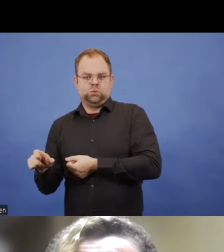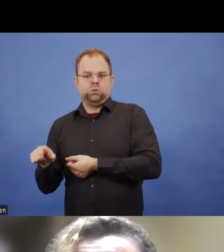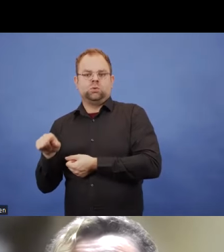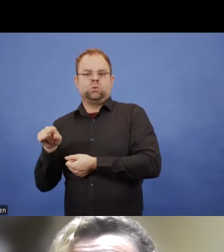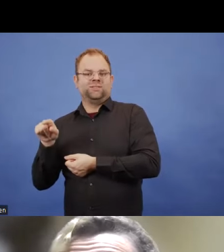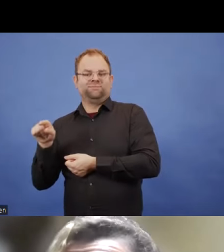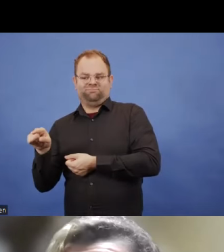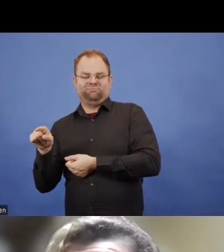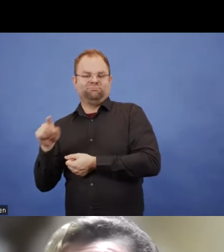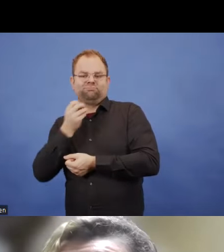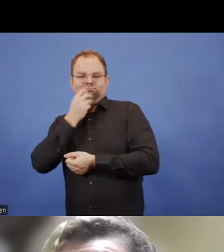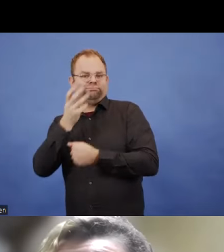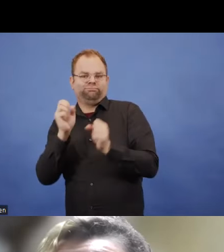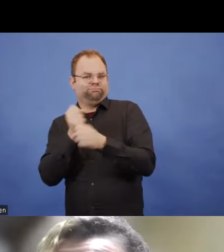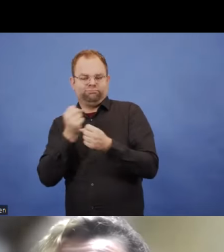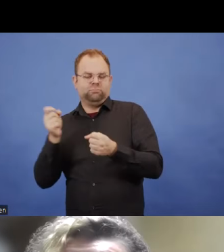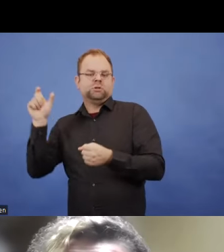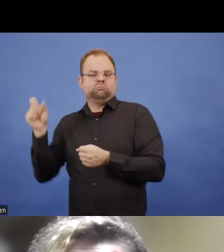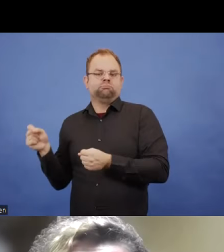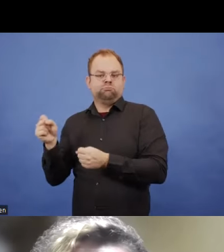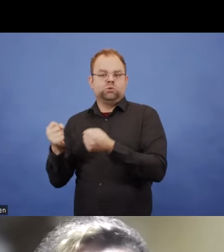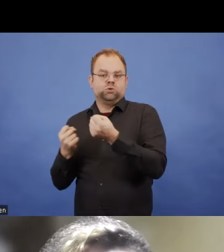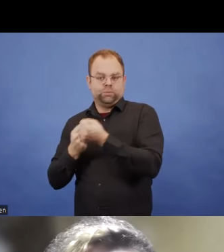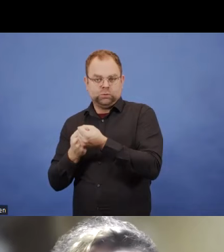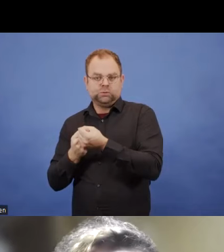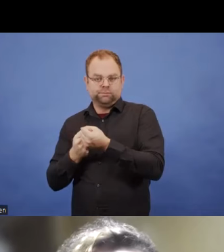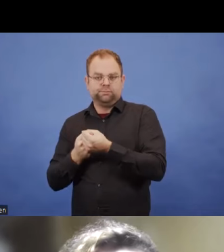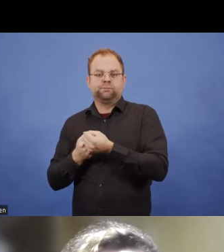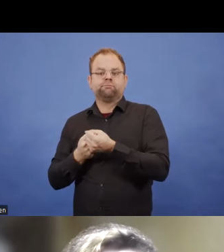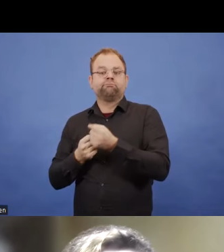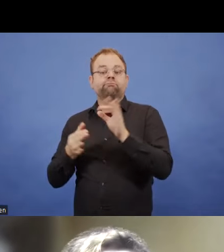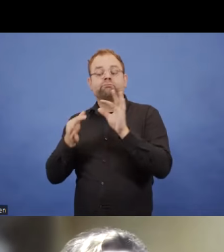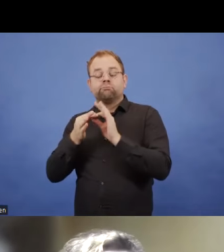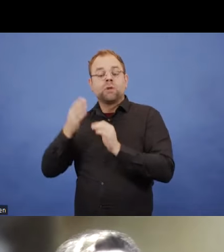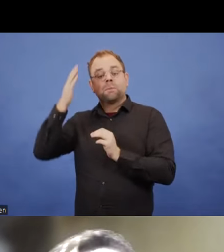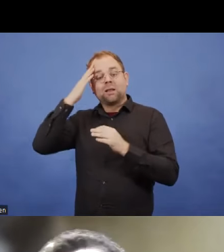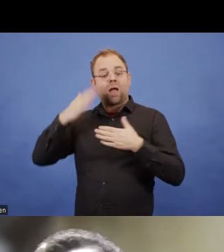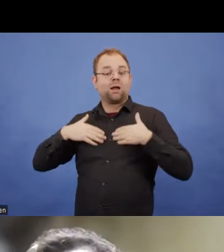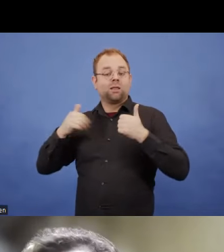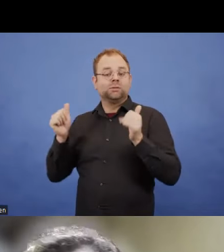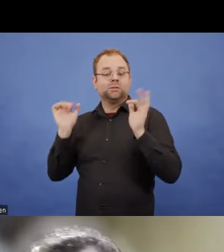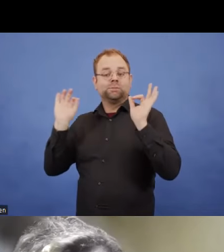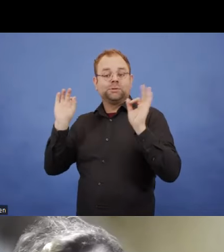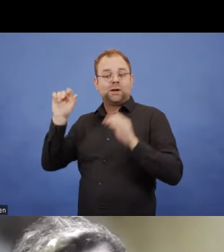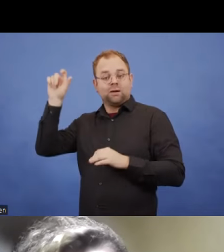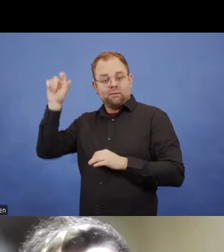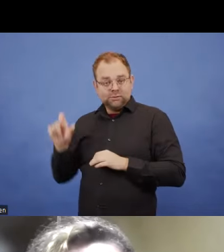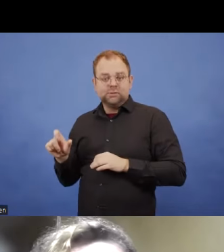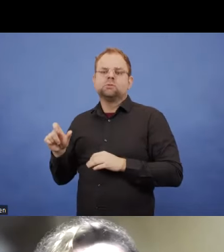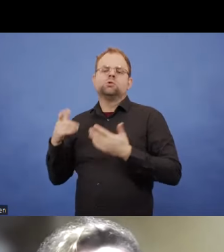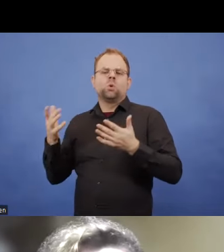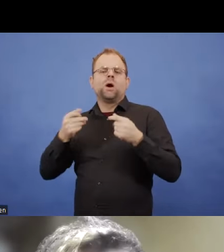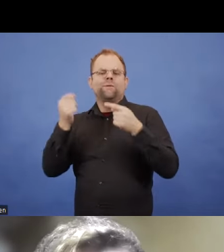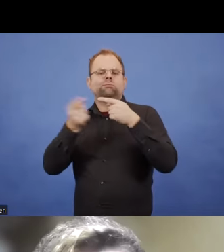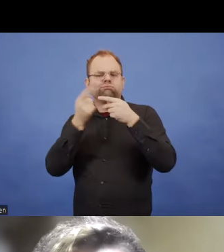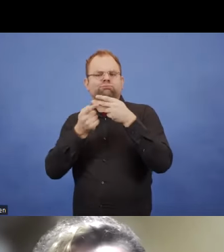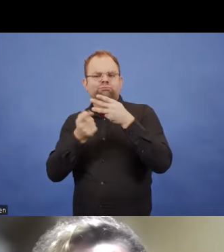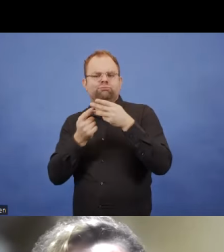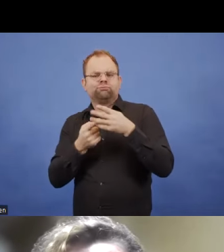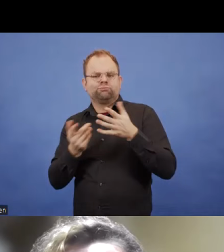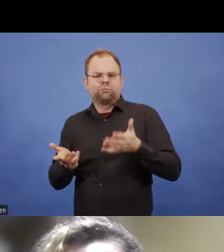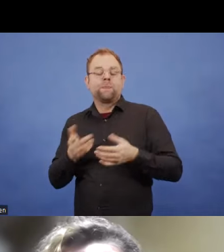interview can be also accommodated for them. So as I was mentioning, sometimes it can take hours. This can be very heavy